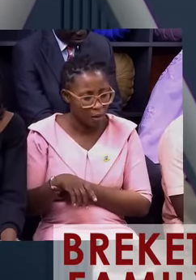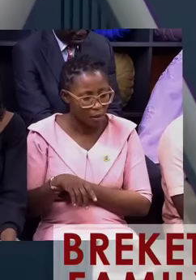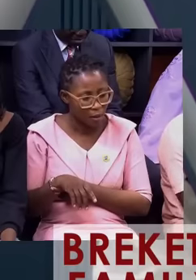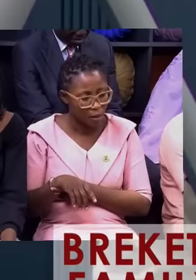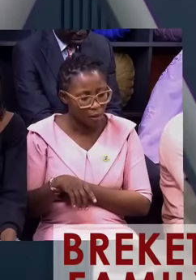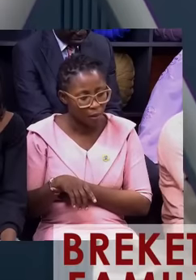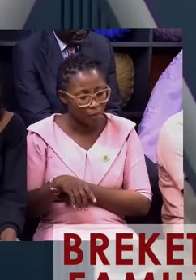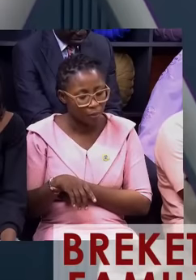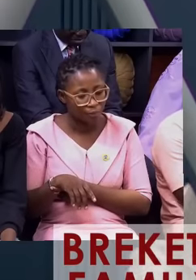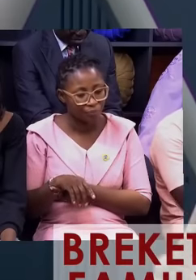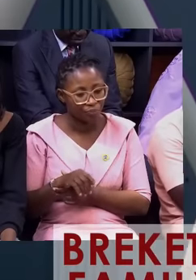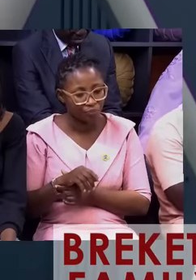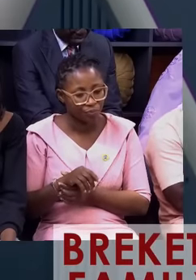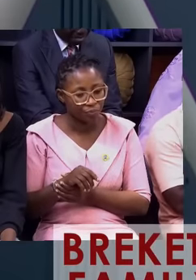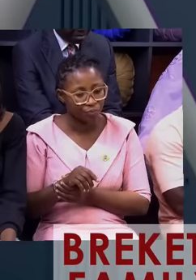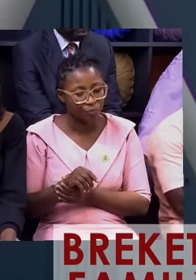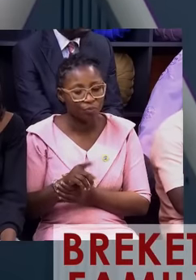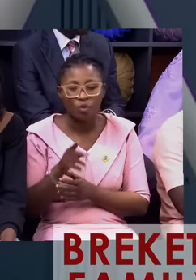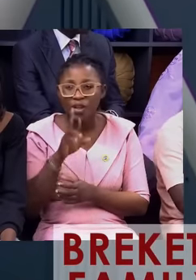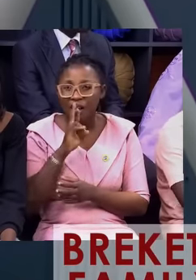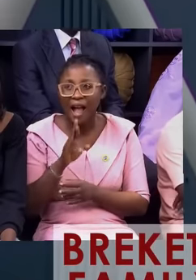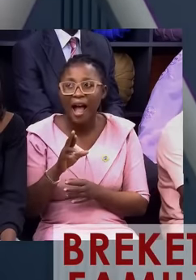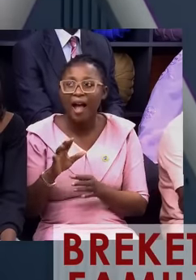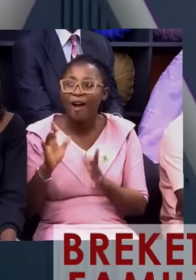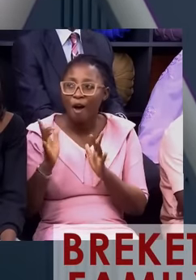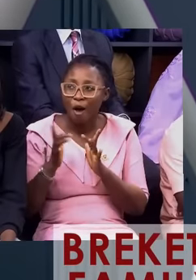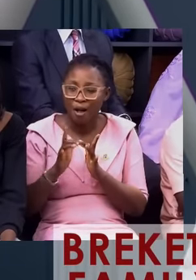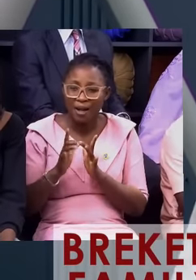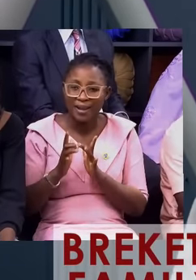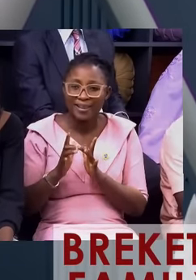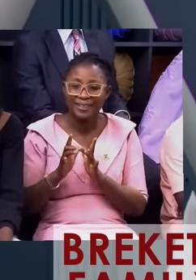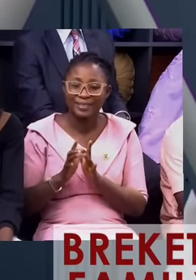from family yeah you on